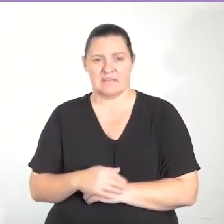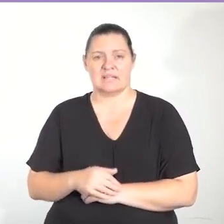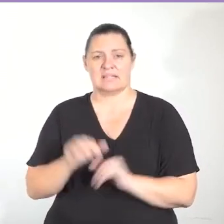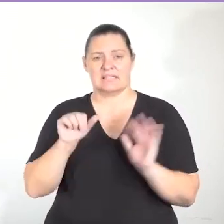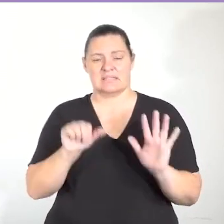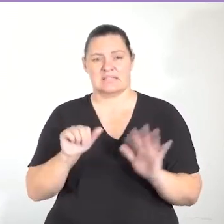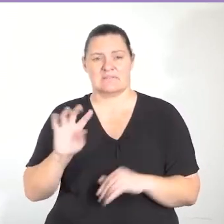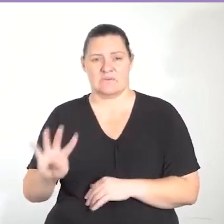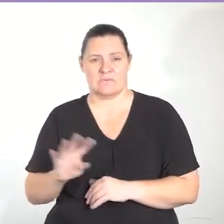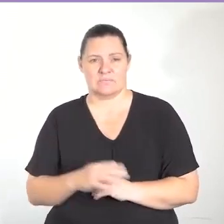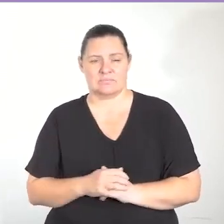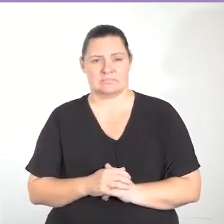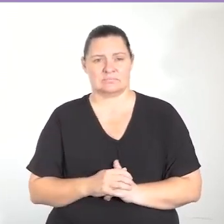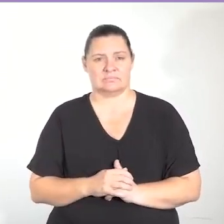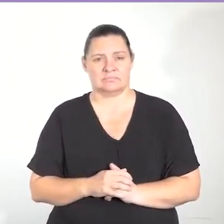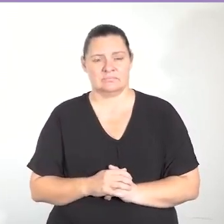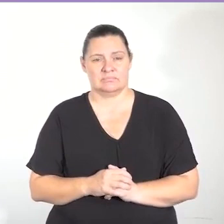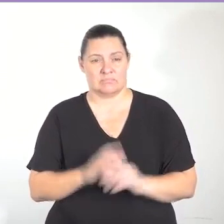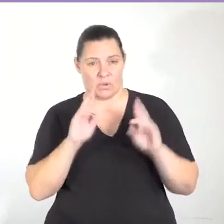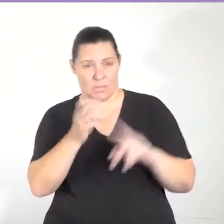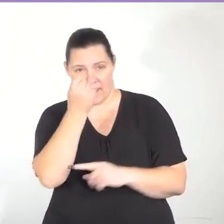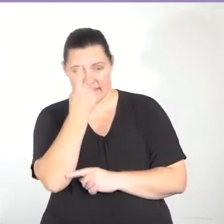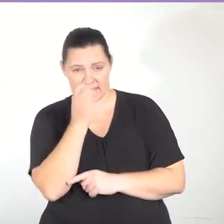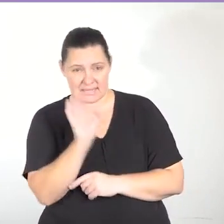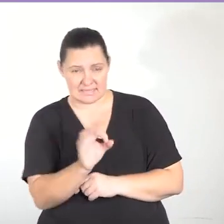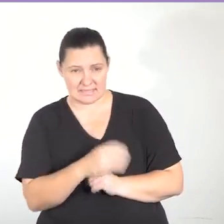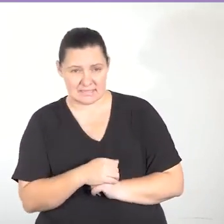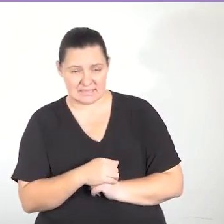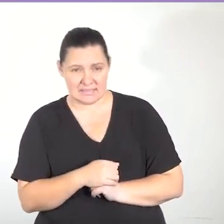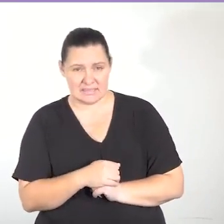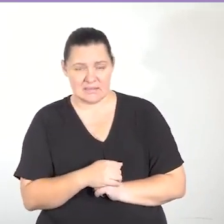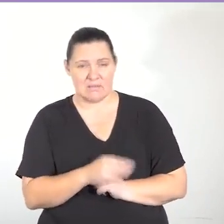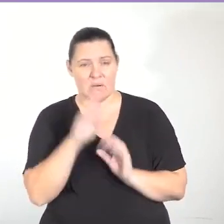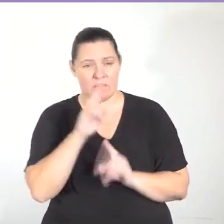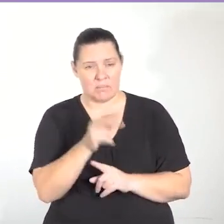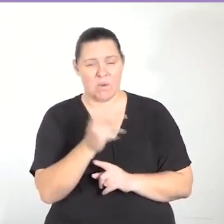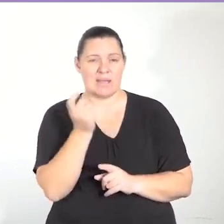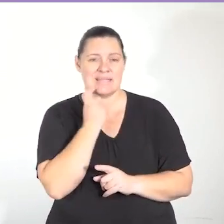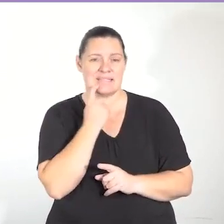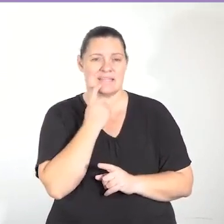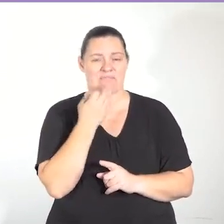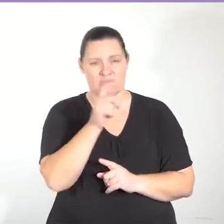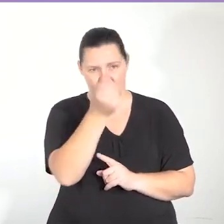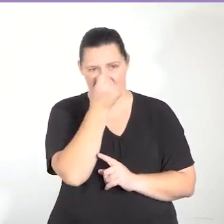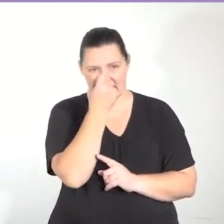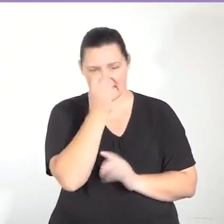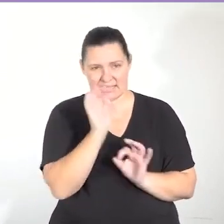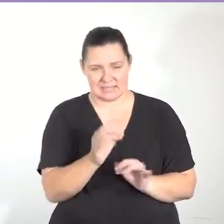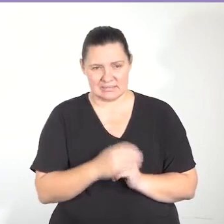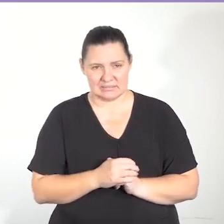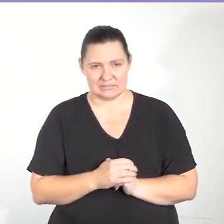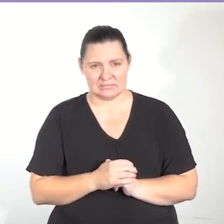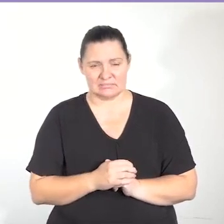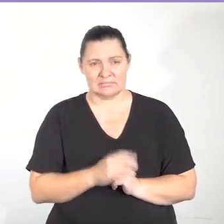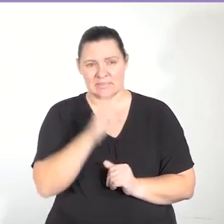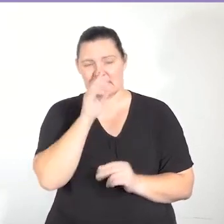is 64. I hope you understood that, and I hope that the clue board made it easier for you to understand.